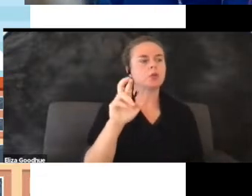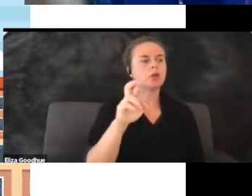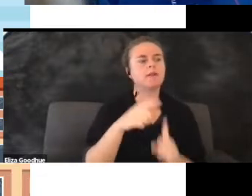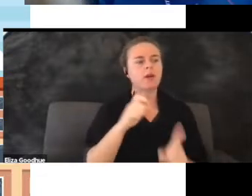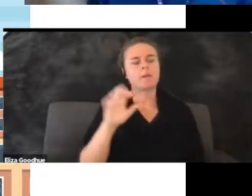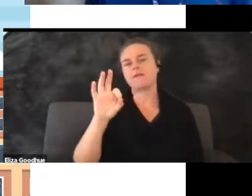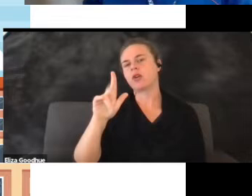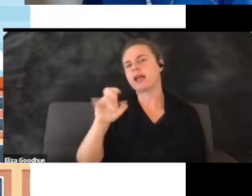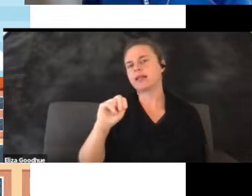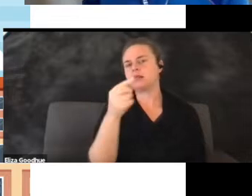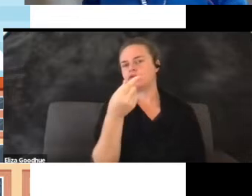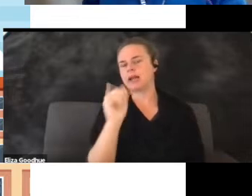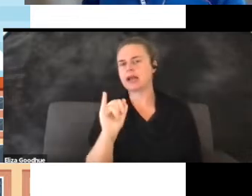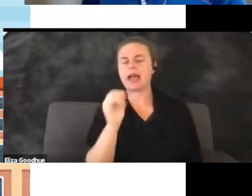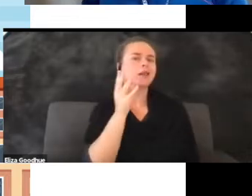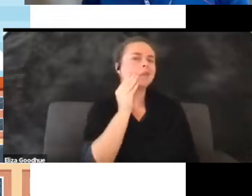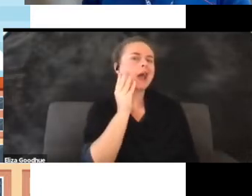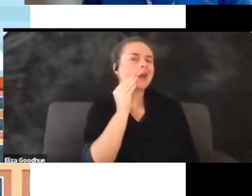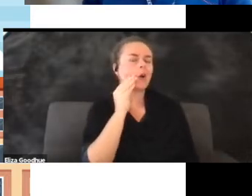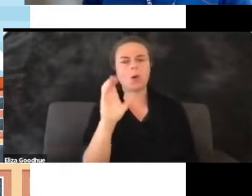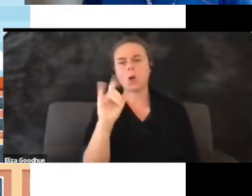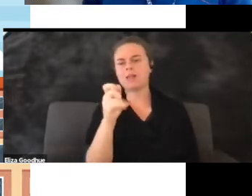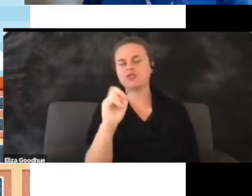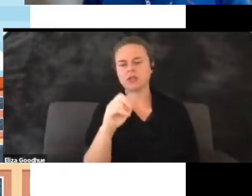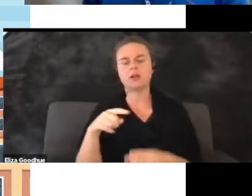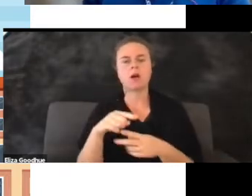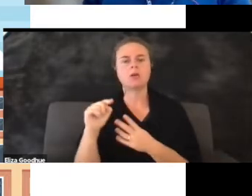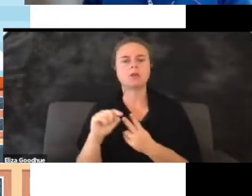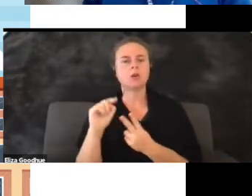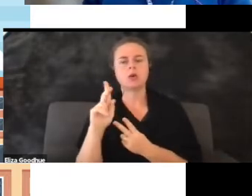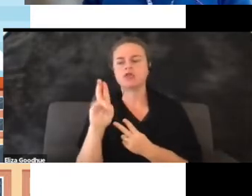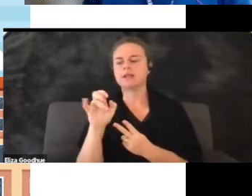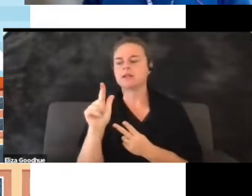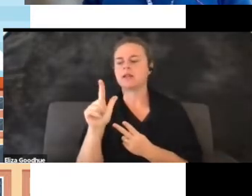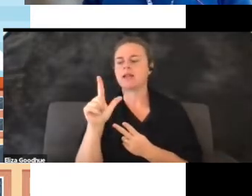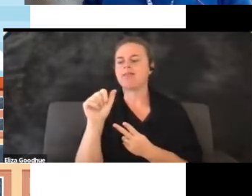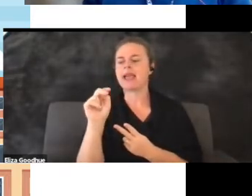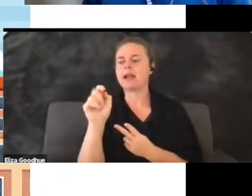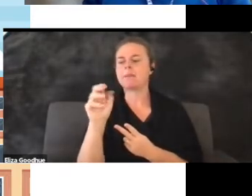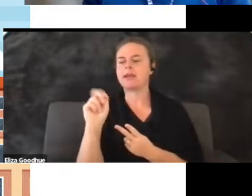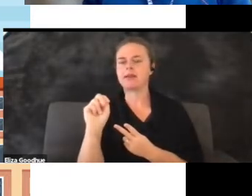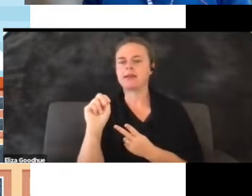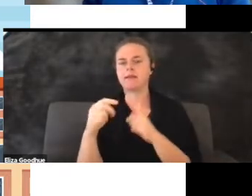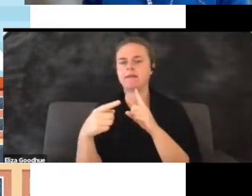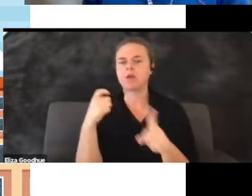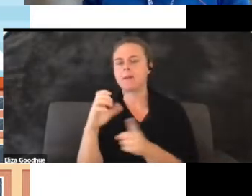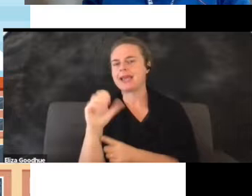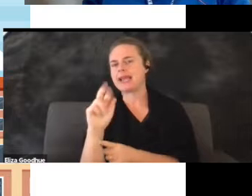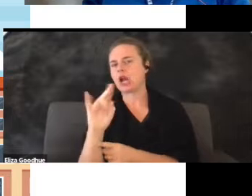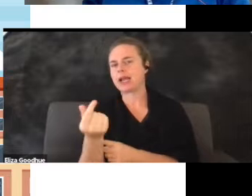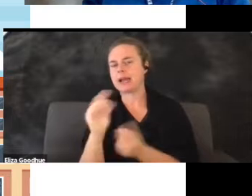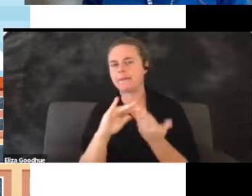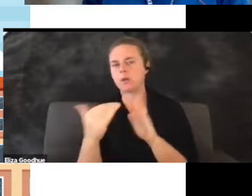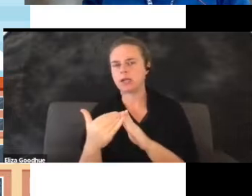Coalition, and Crystal Lampman from Caring Communities. We put together a